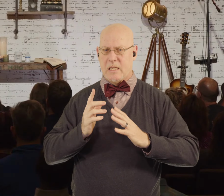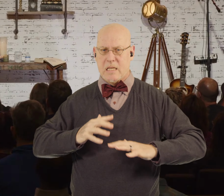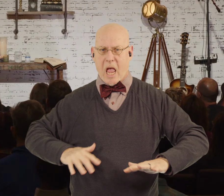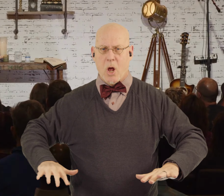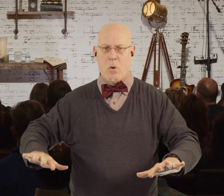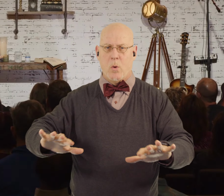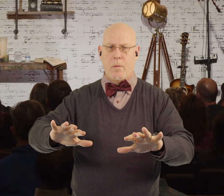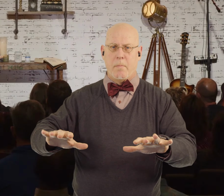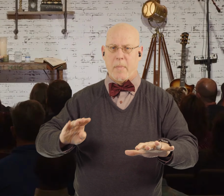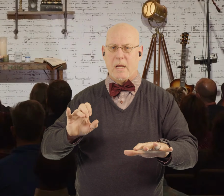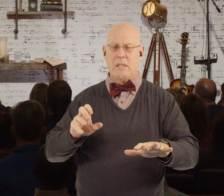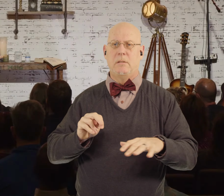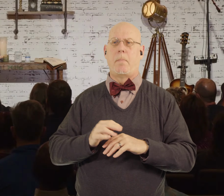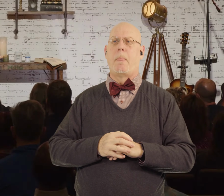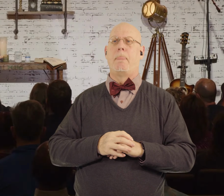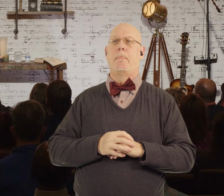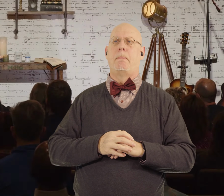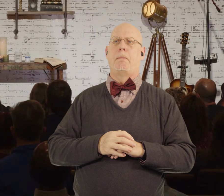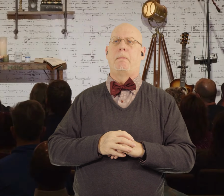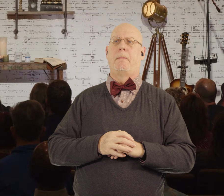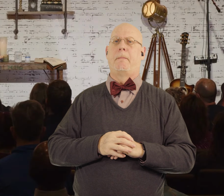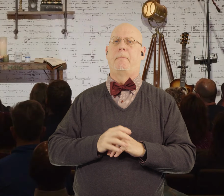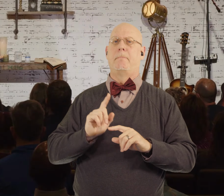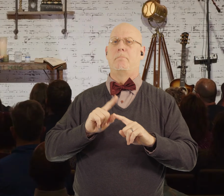fertile plain. The city was down here in the basin.